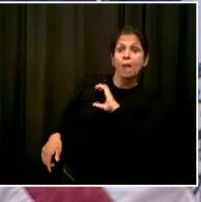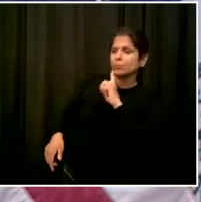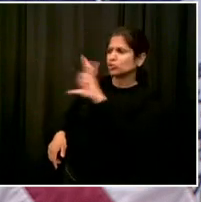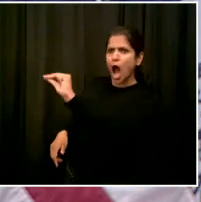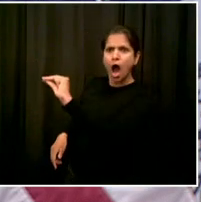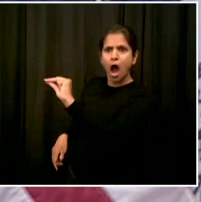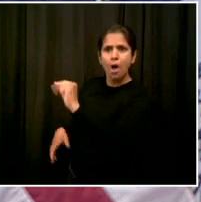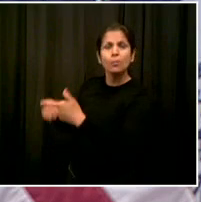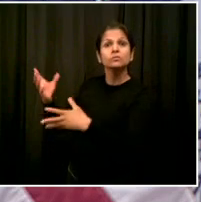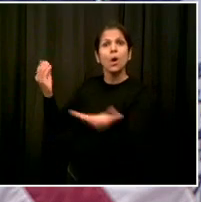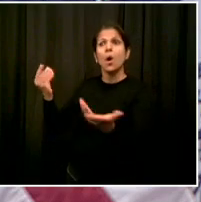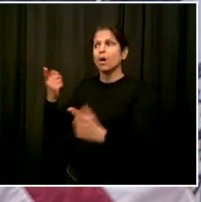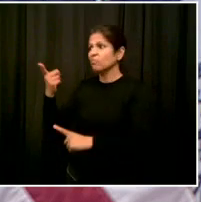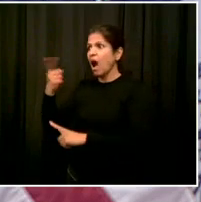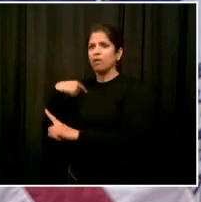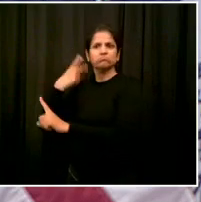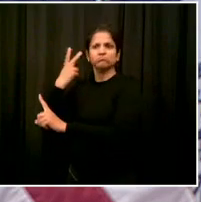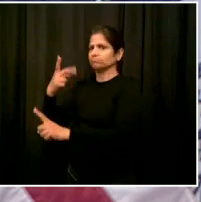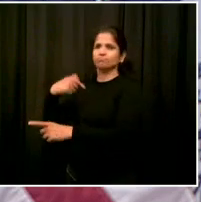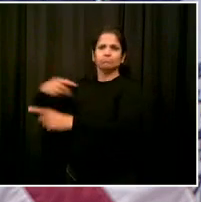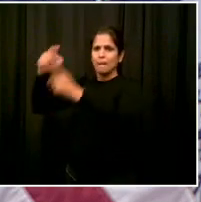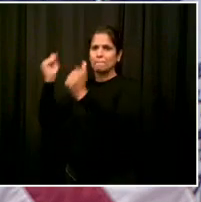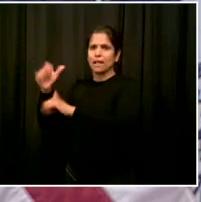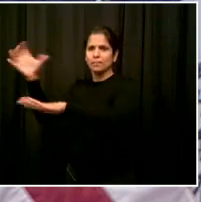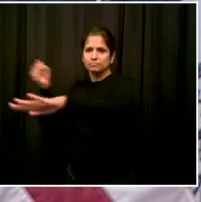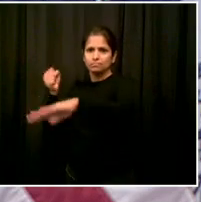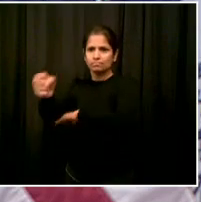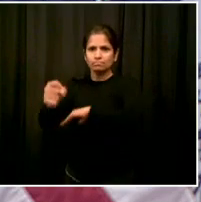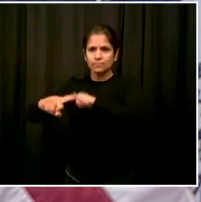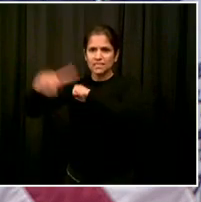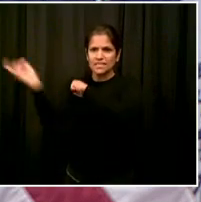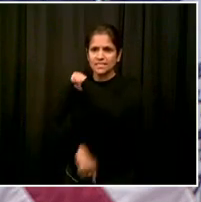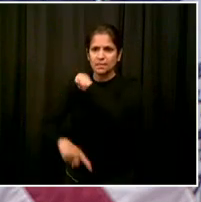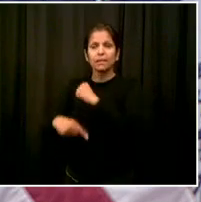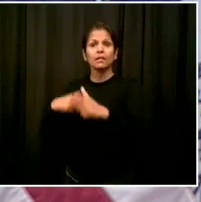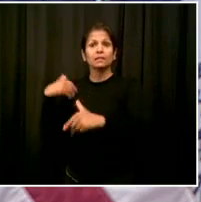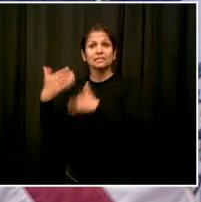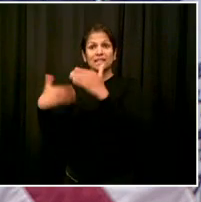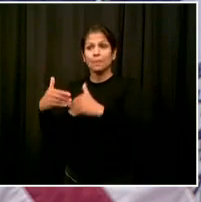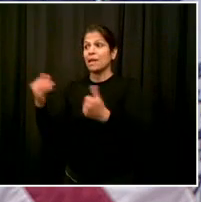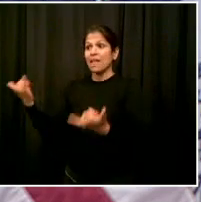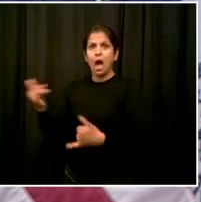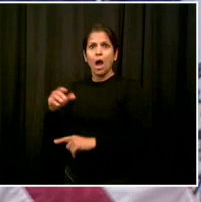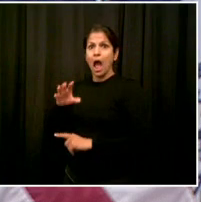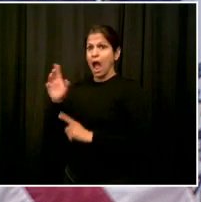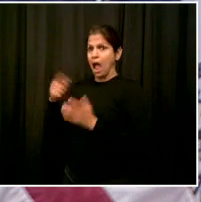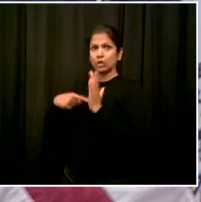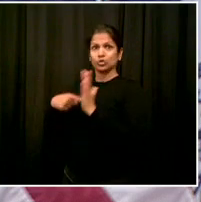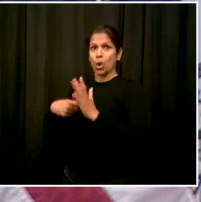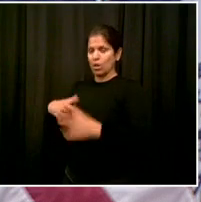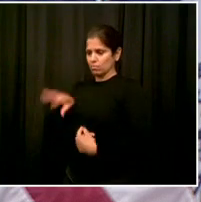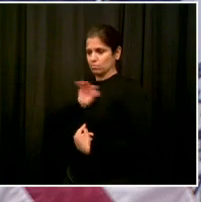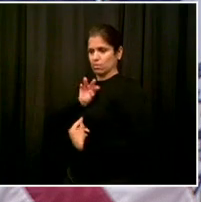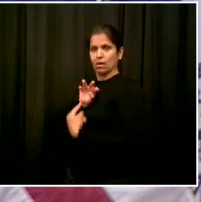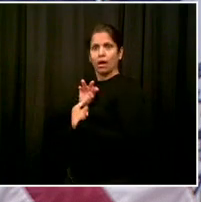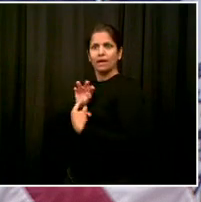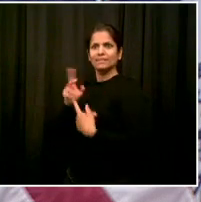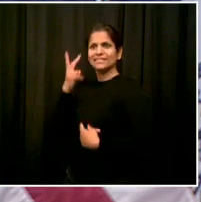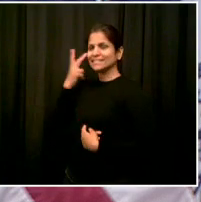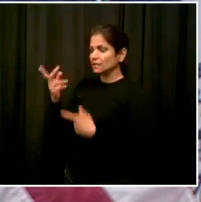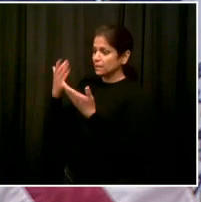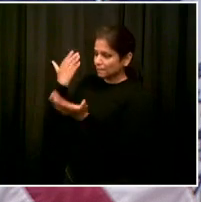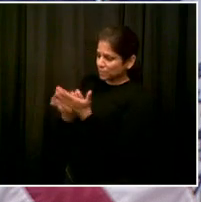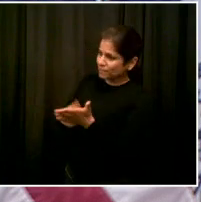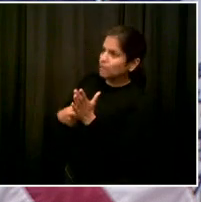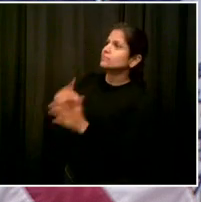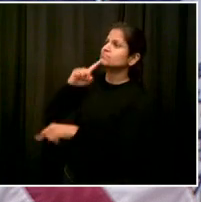that officer had begun. I've never seen that previously in all my time watching the NYPD. Something like that happened so quickly. So it proves that change